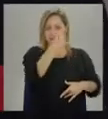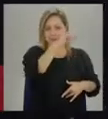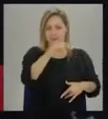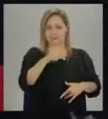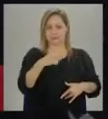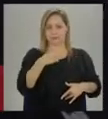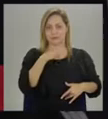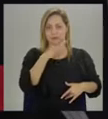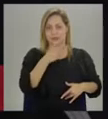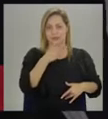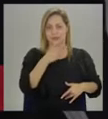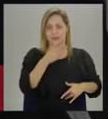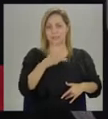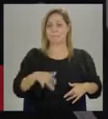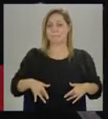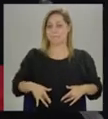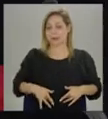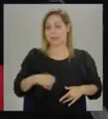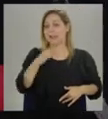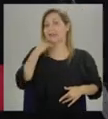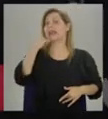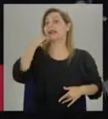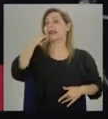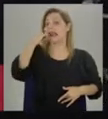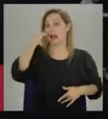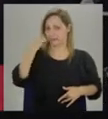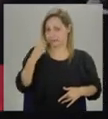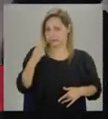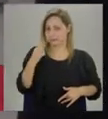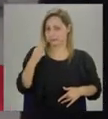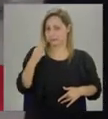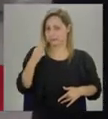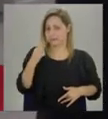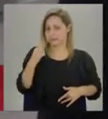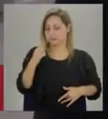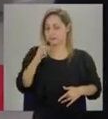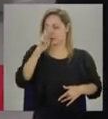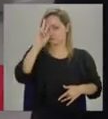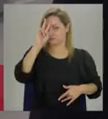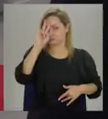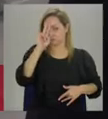And as I said before, it's a very severe pneumonia. And so it's a